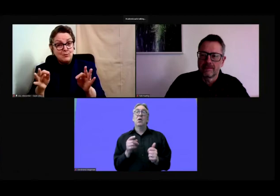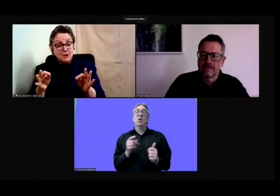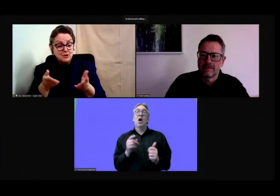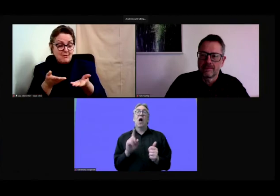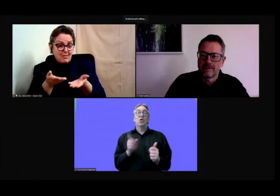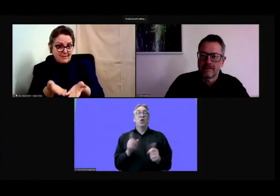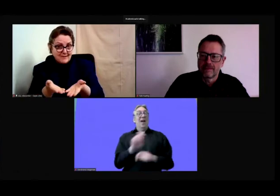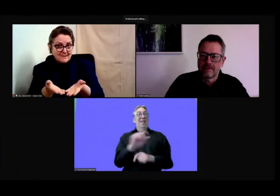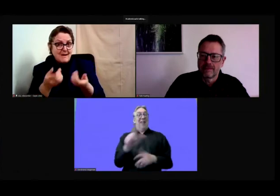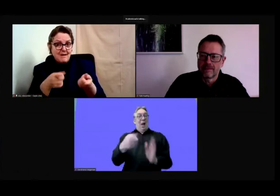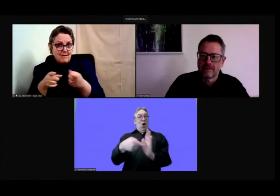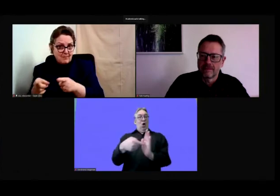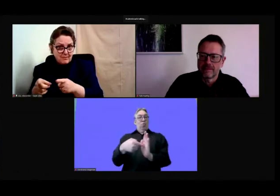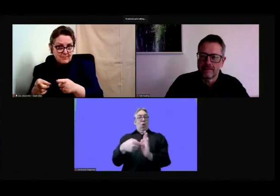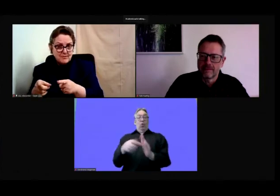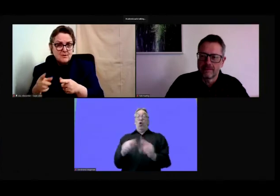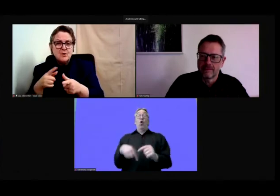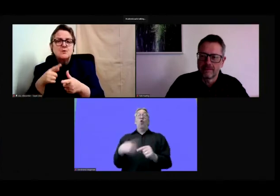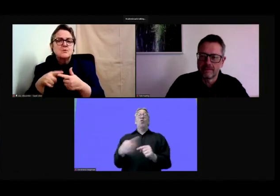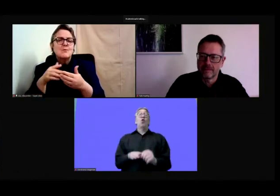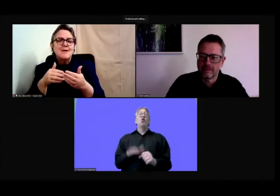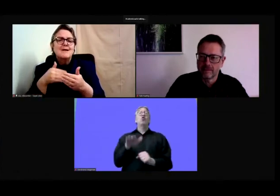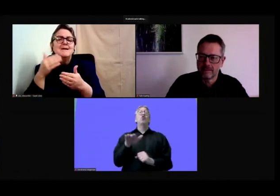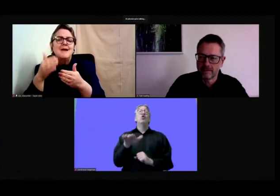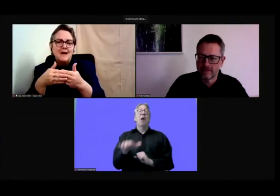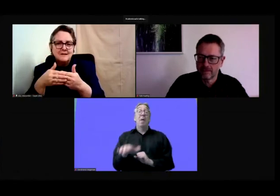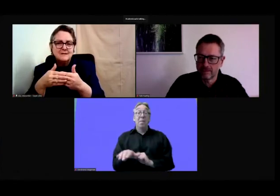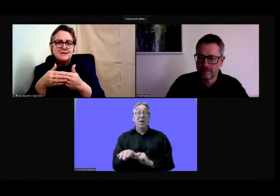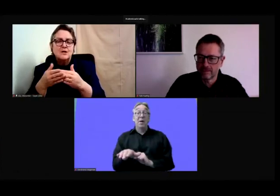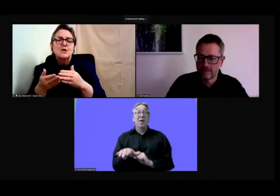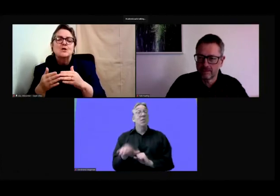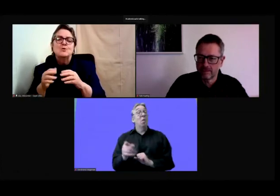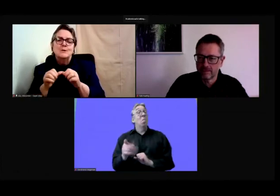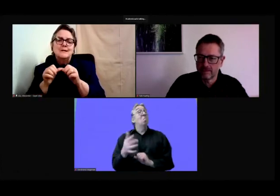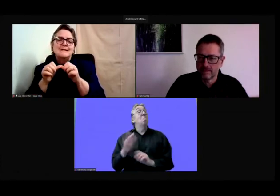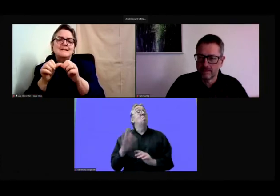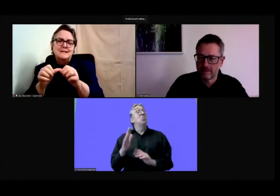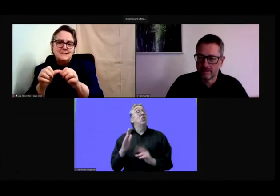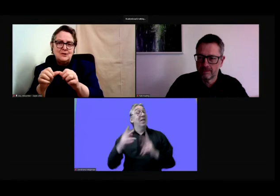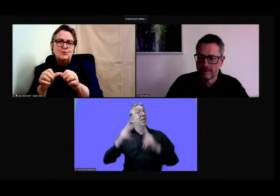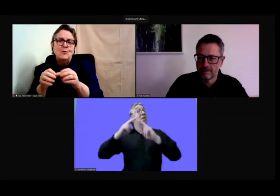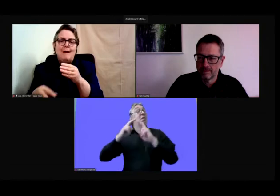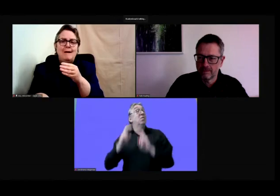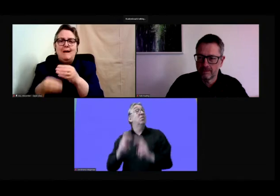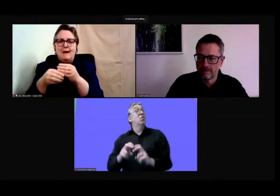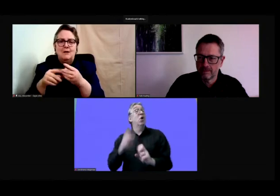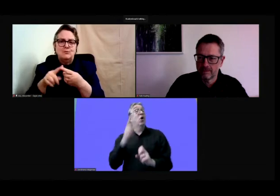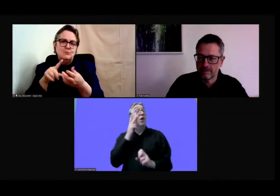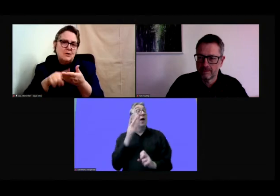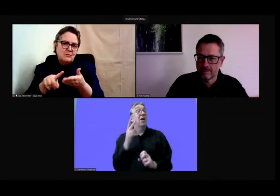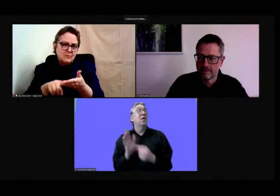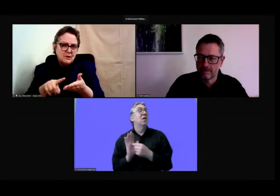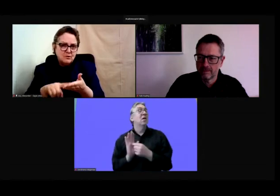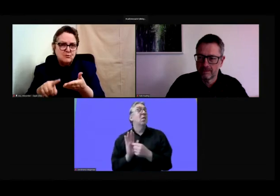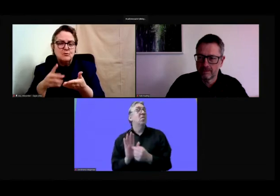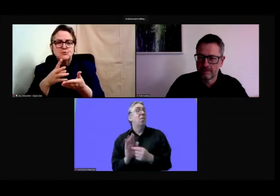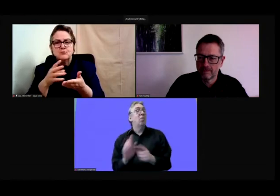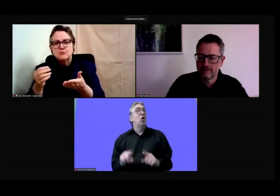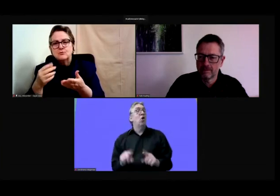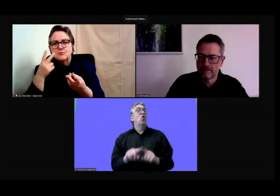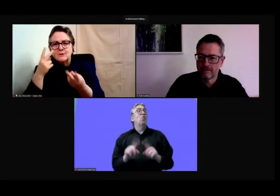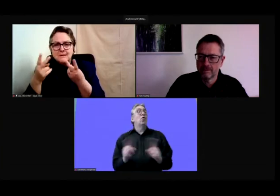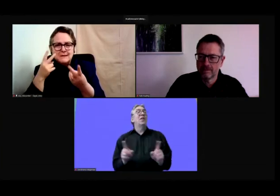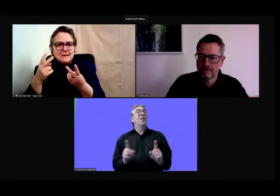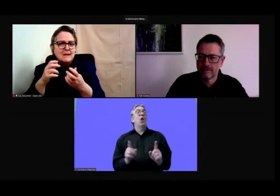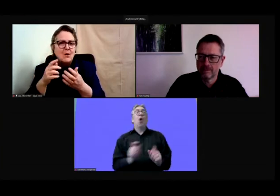And then basically the next step would be to build up on this and see how this, for example, happens in different domains